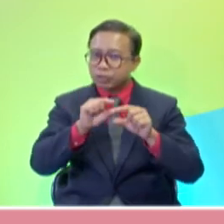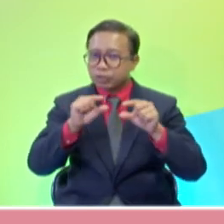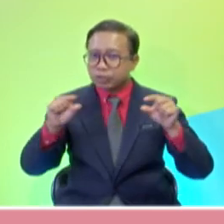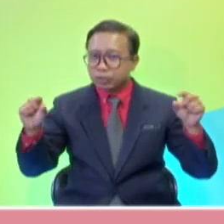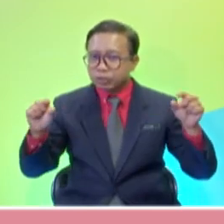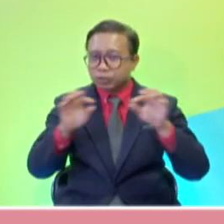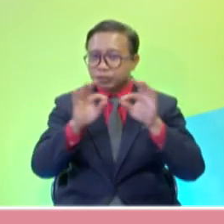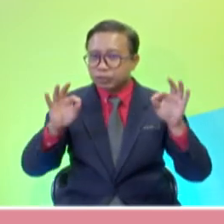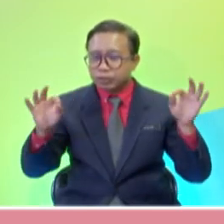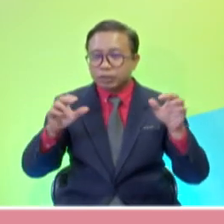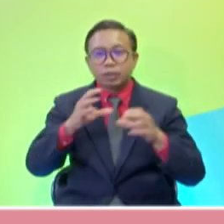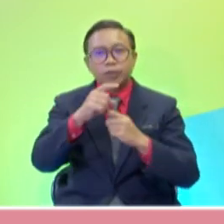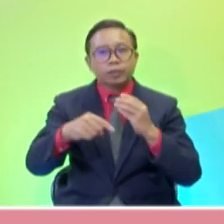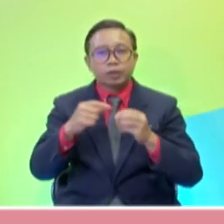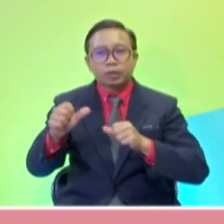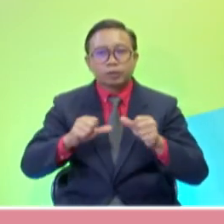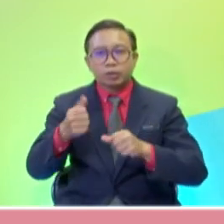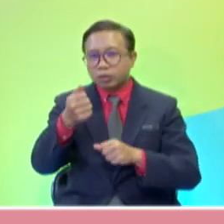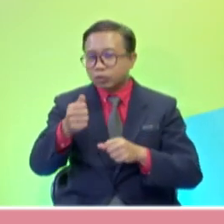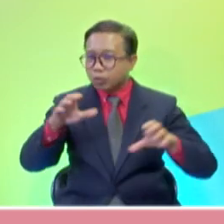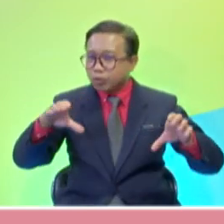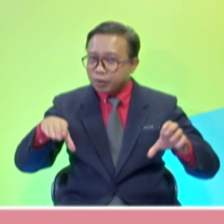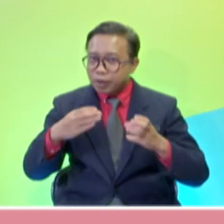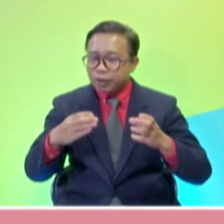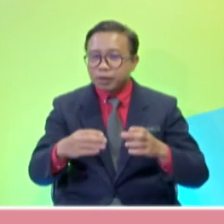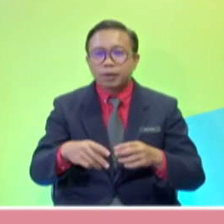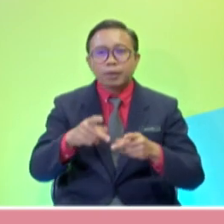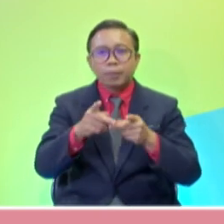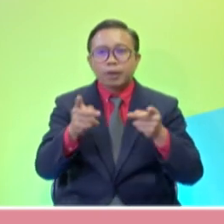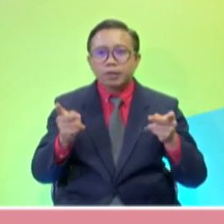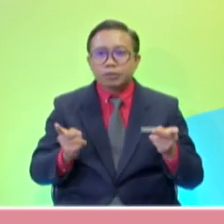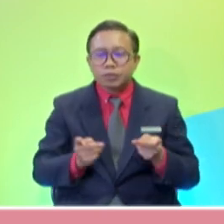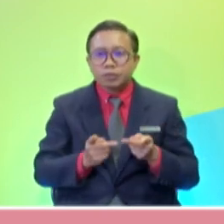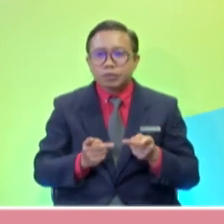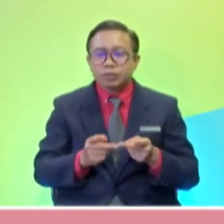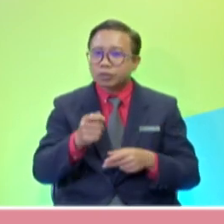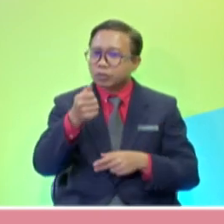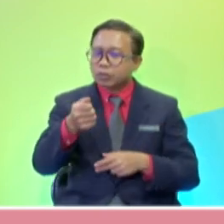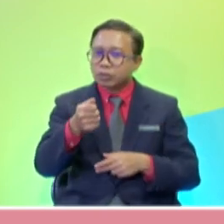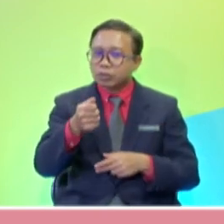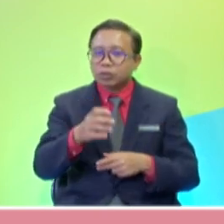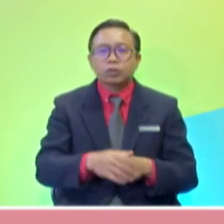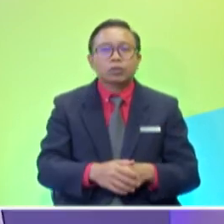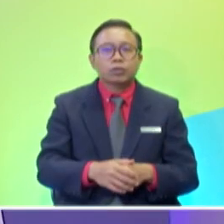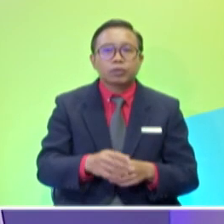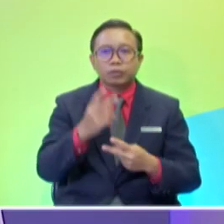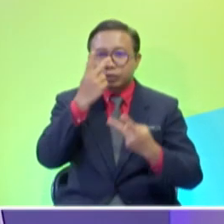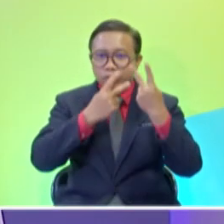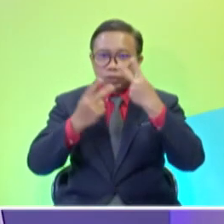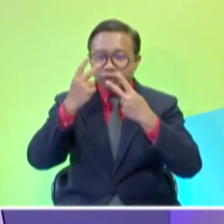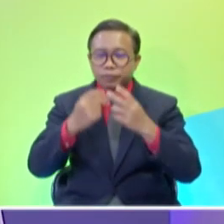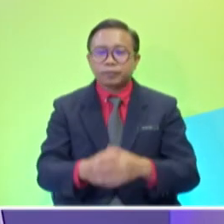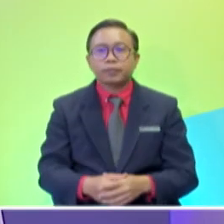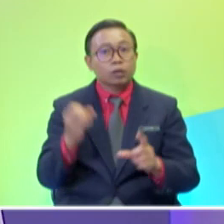about activities that they have done or places that they have visited. Okay, so right. guys, this is your objective for the